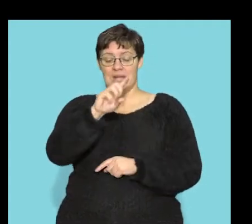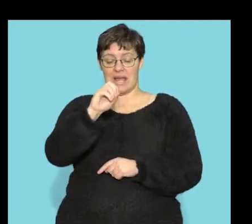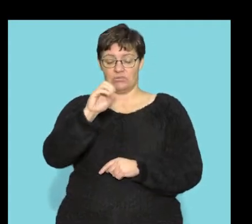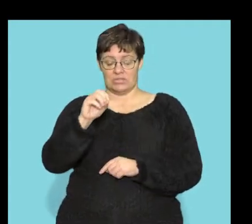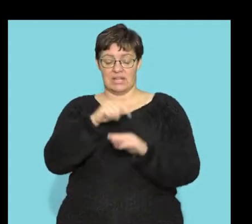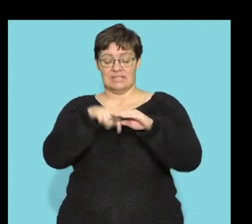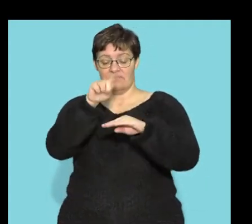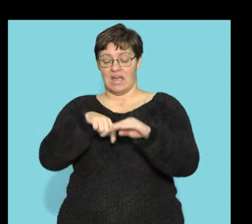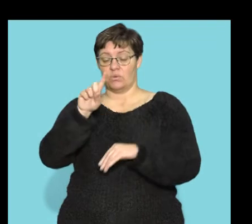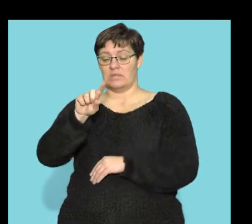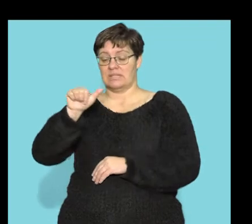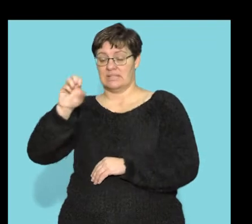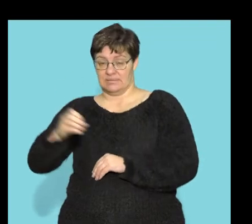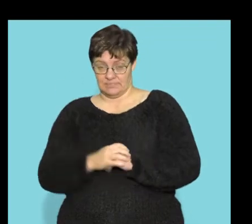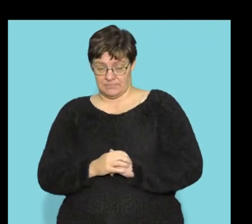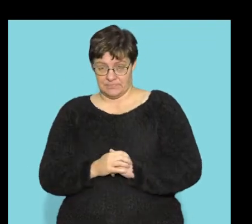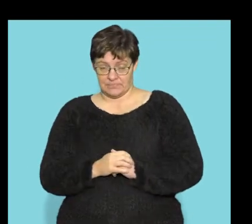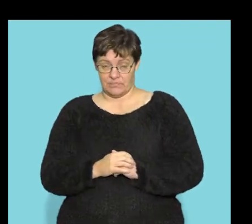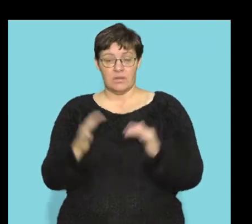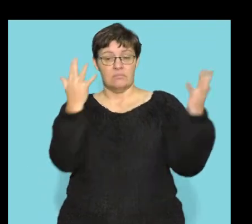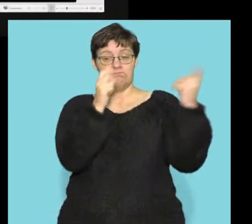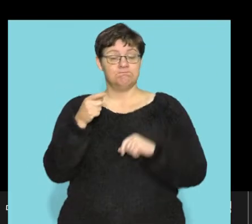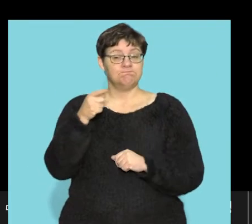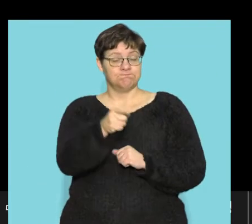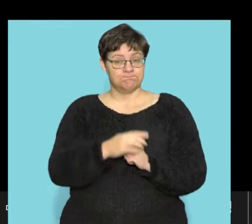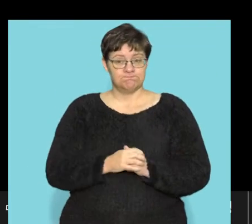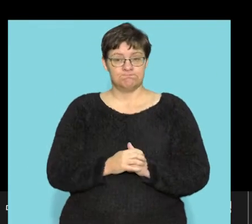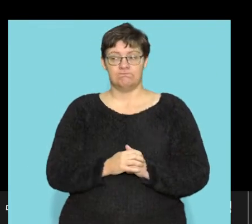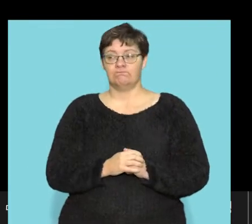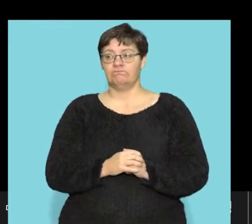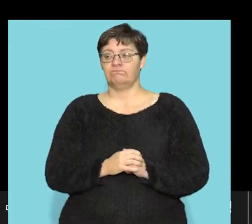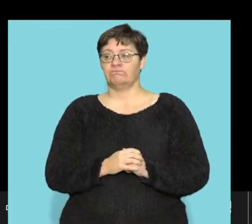my calculation. And if I do that calculation, let's do the